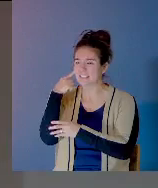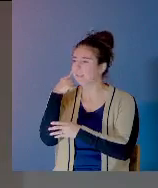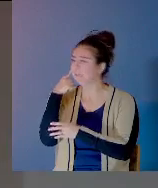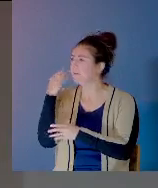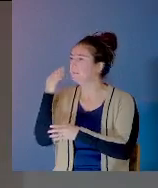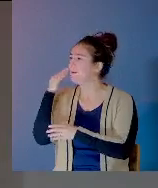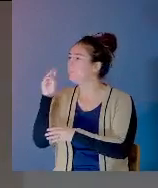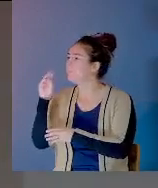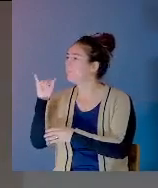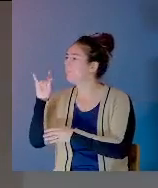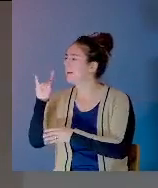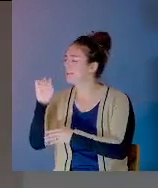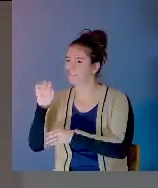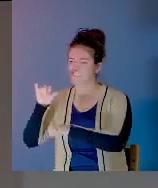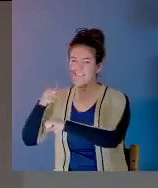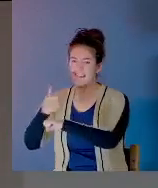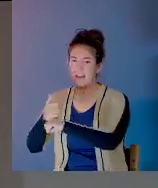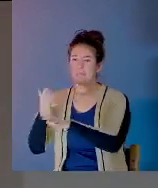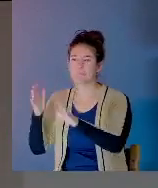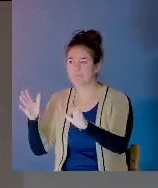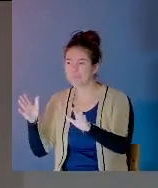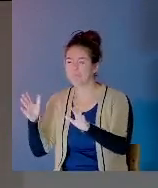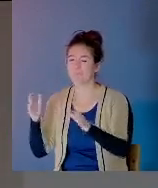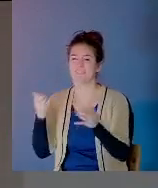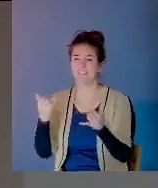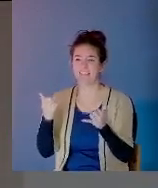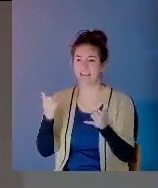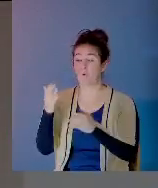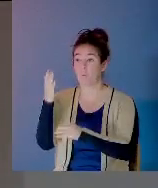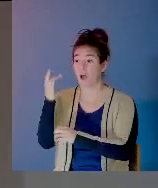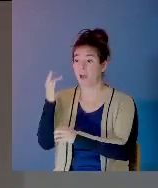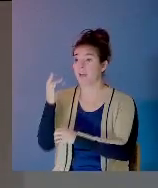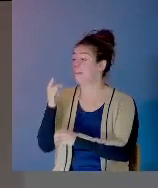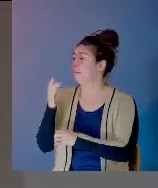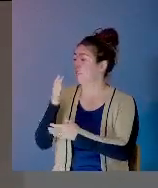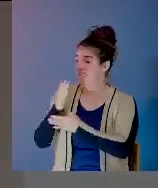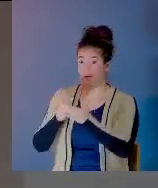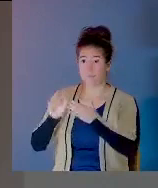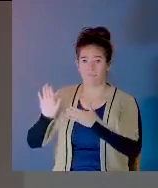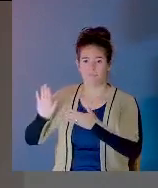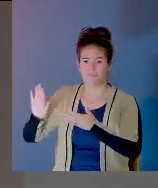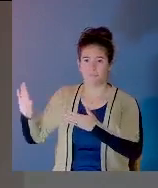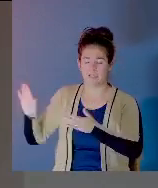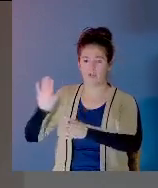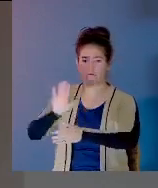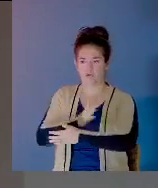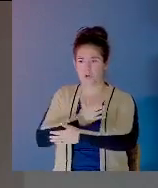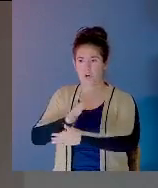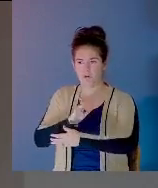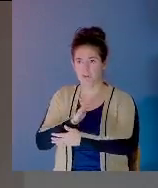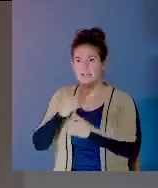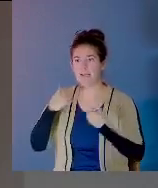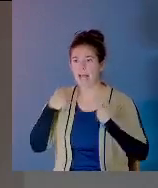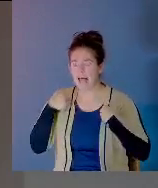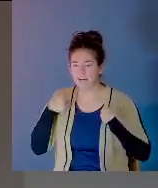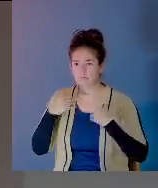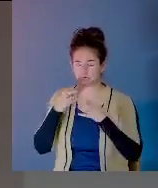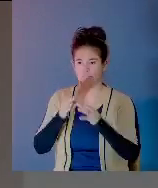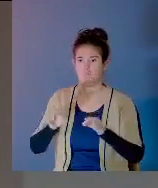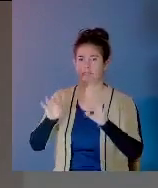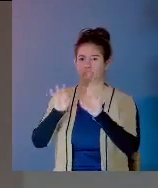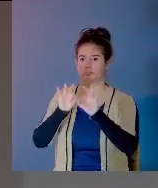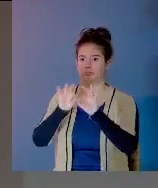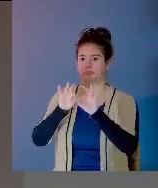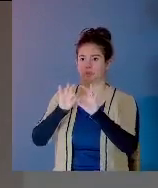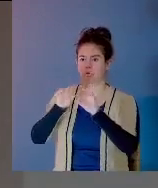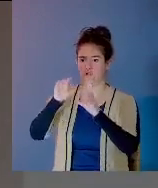because the 107th Psalm is one of those profound chapters, one of those significant chapters in the Word of God that say so